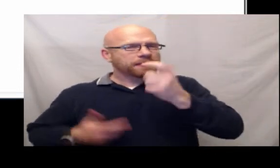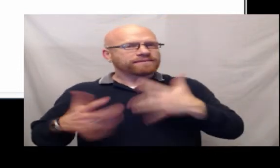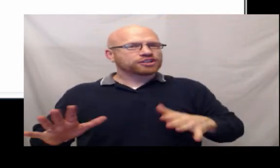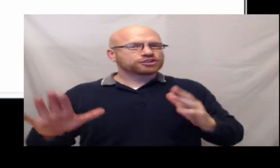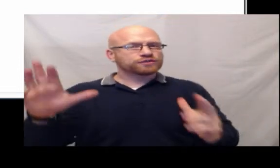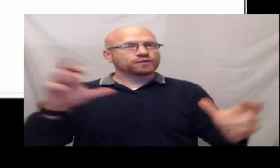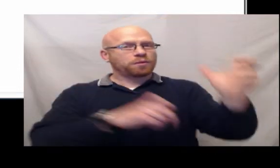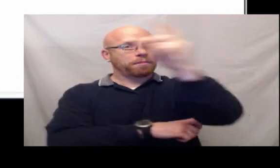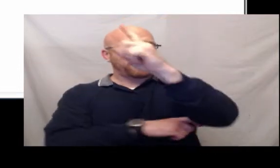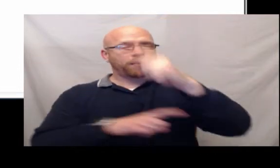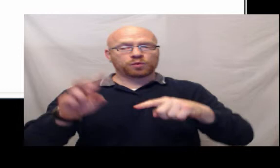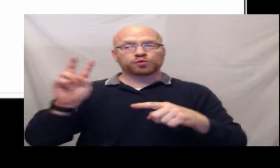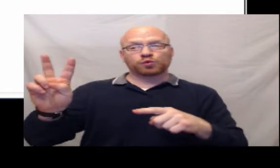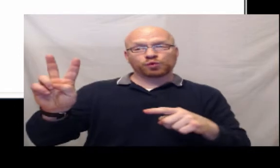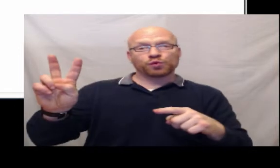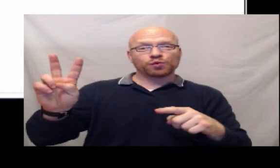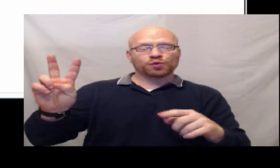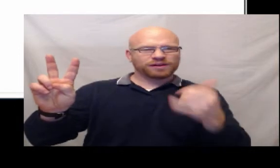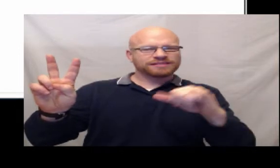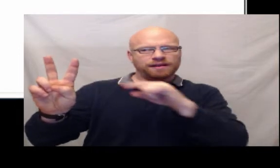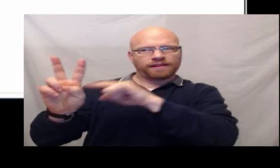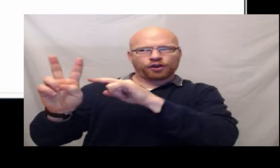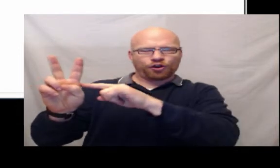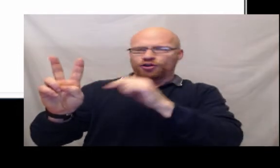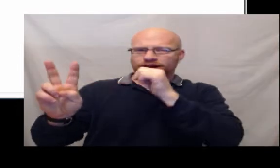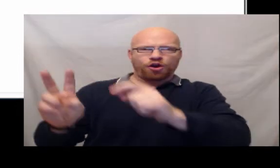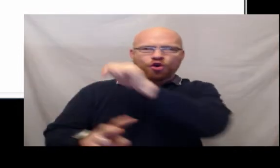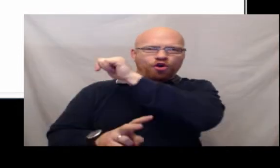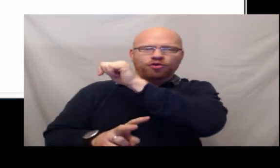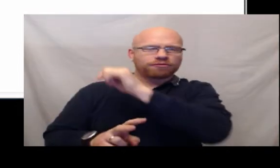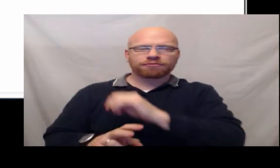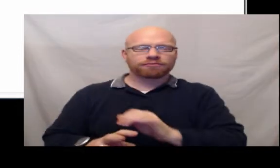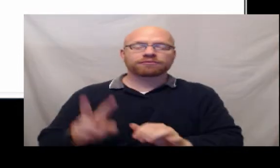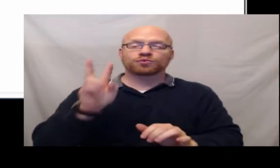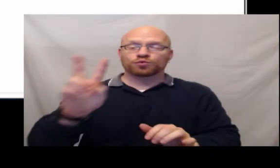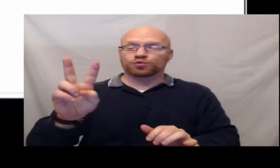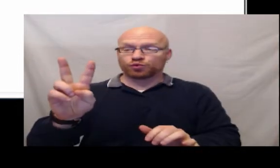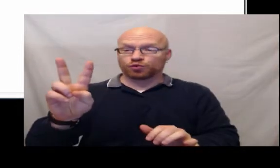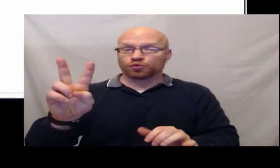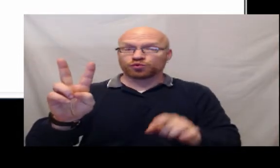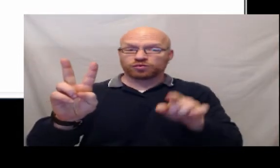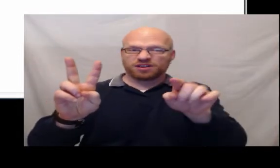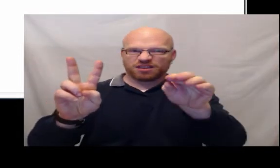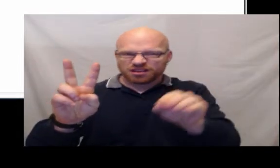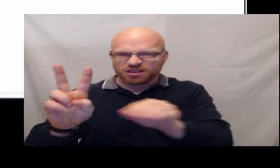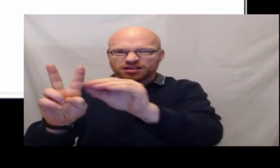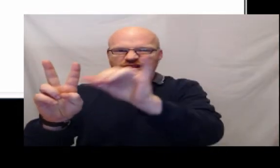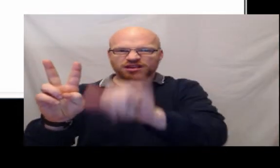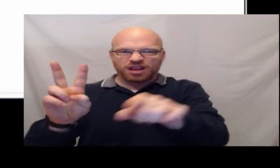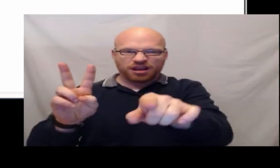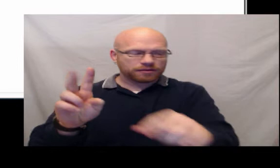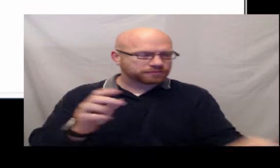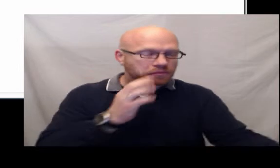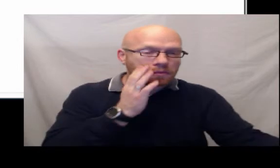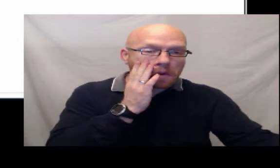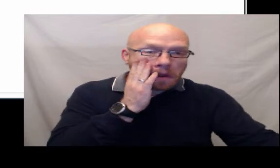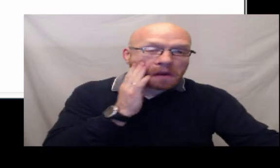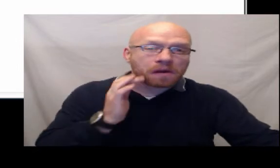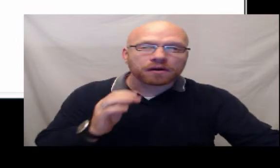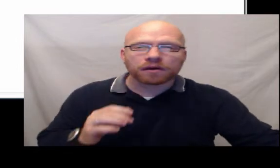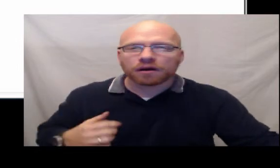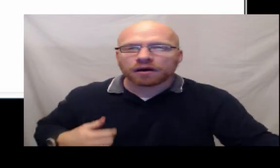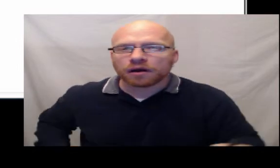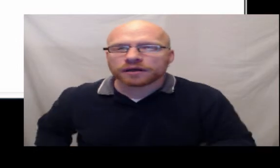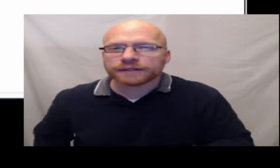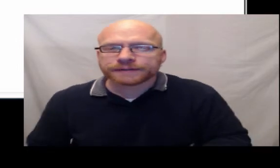So this works out. Now I'm not finished. I have to go back and don't forget the 2. The 2 is still there. I haven't gotten rid of the 2. It's 2